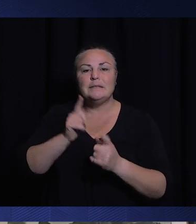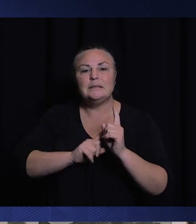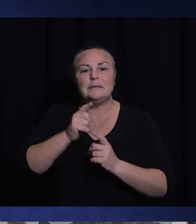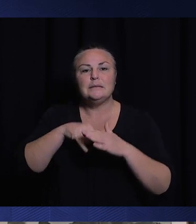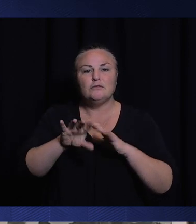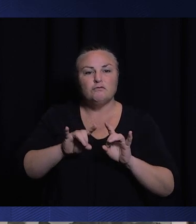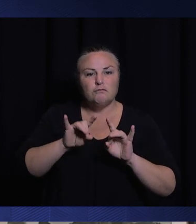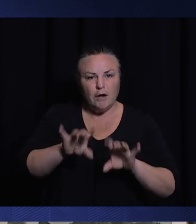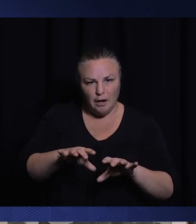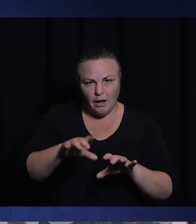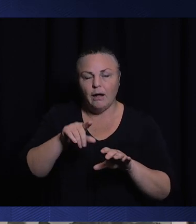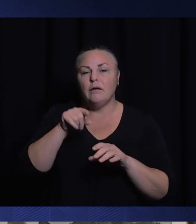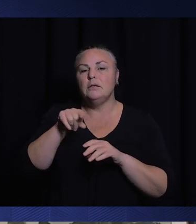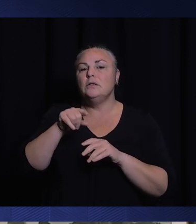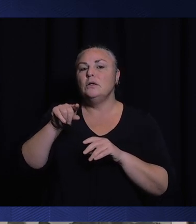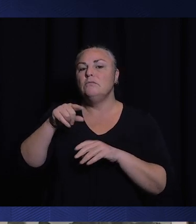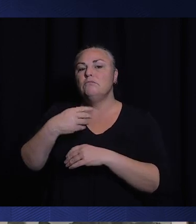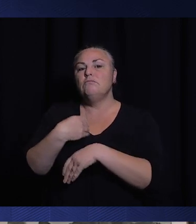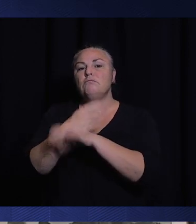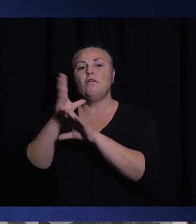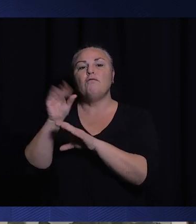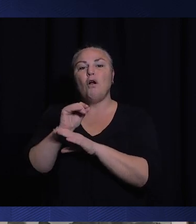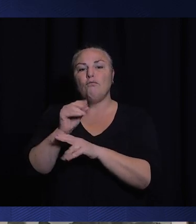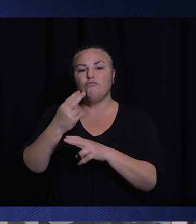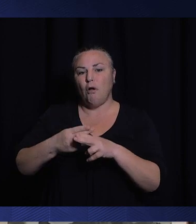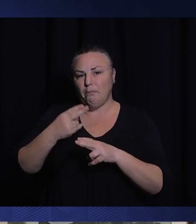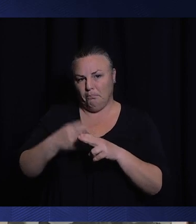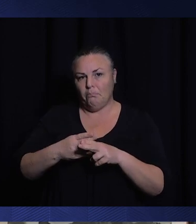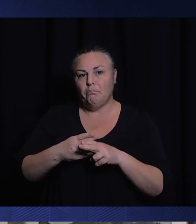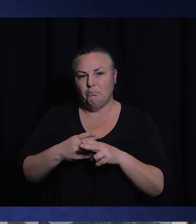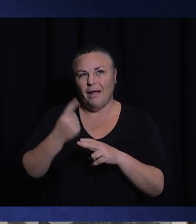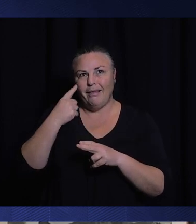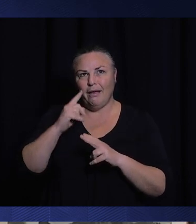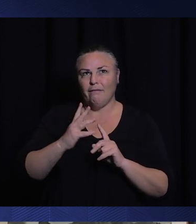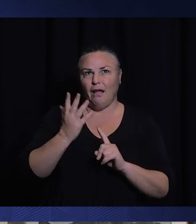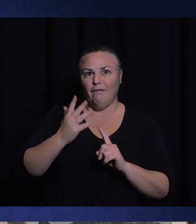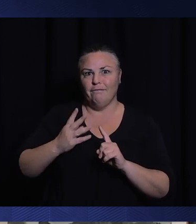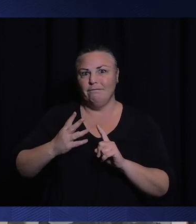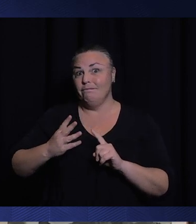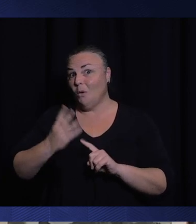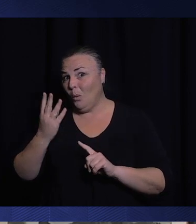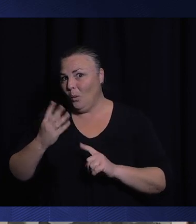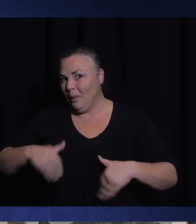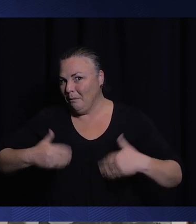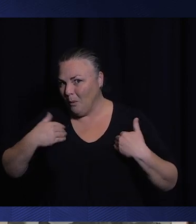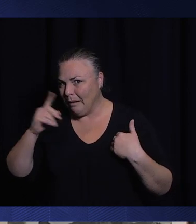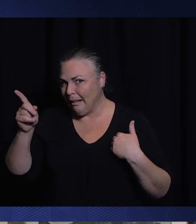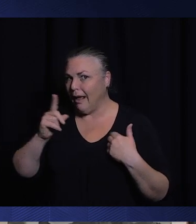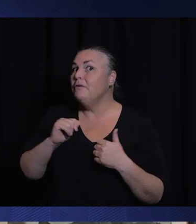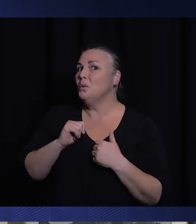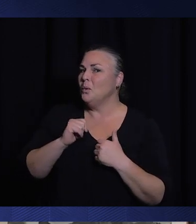Australia, who's beaming in from Rome. It's, I think, about 5 a.m. in the morning. So thank you, Dr. Wong.